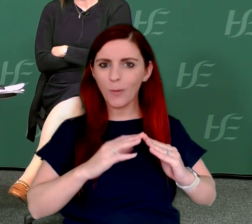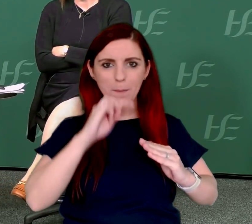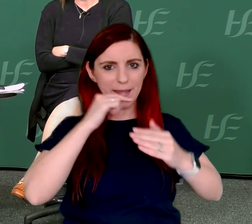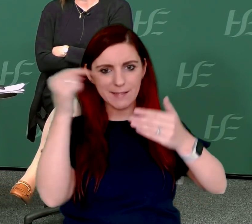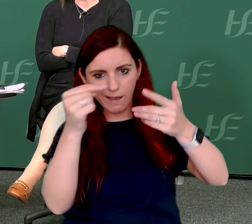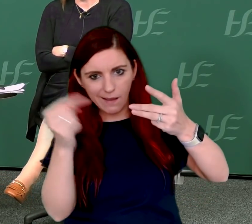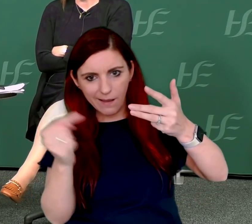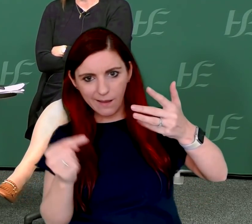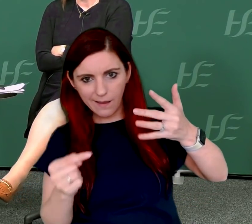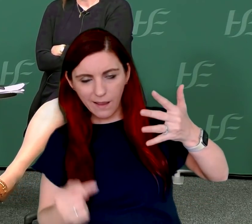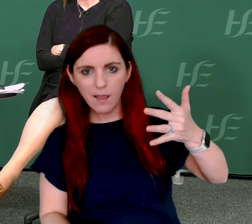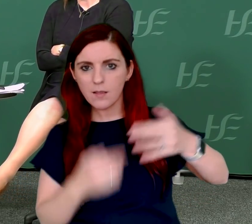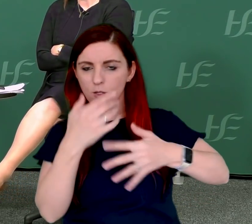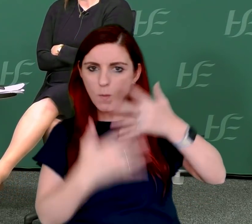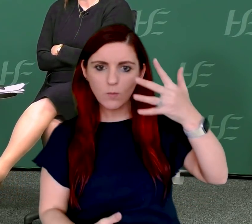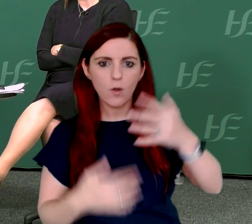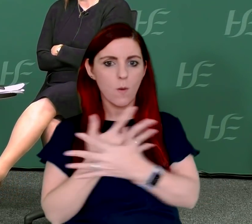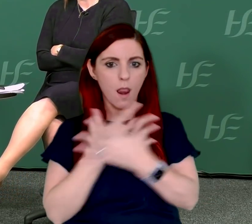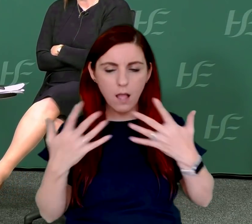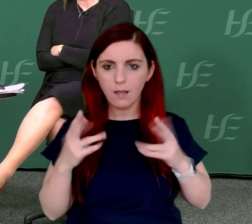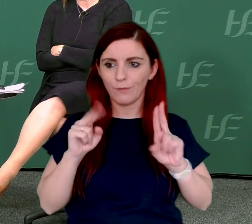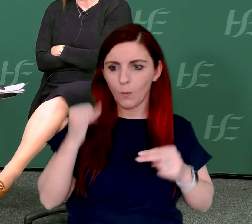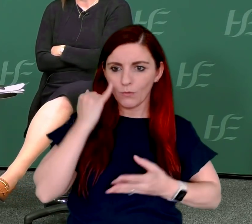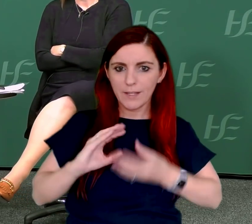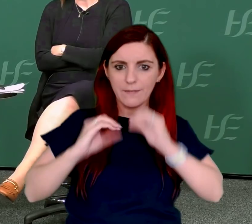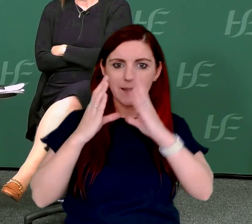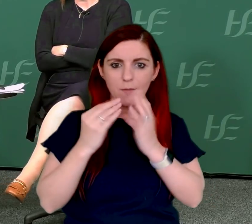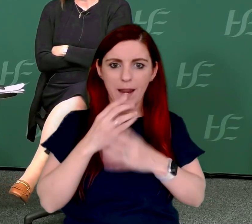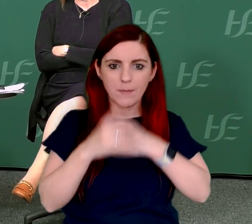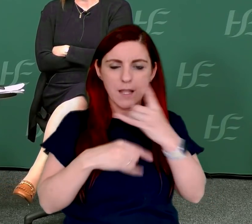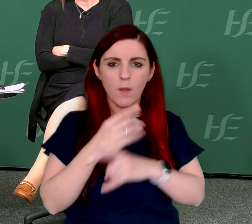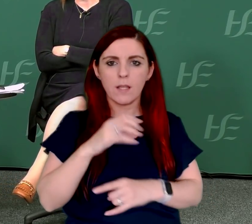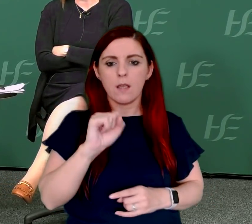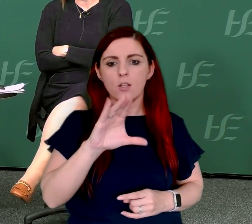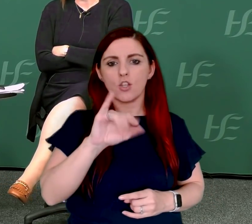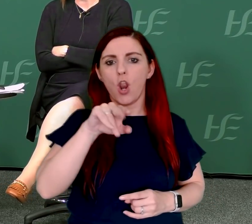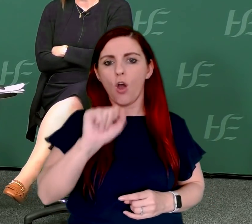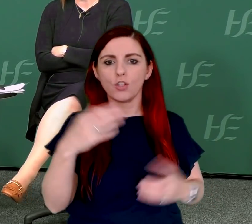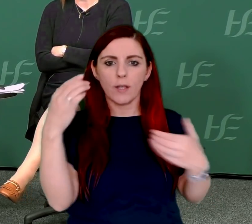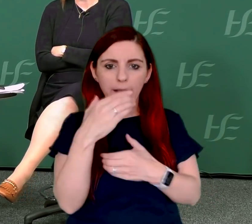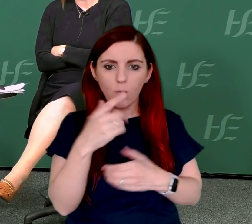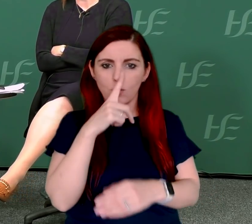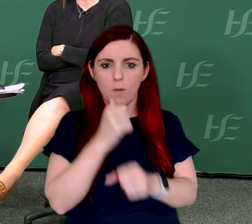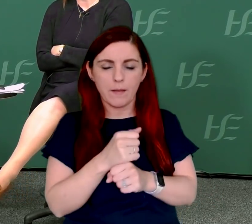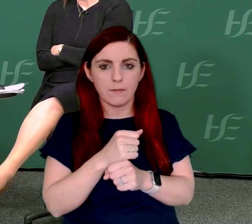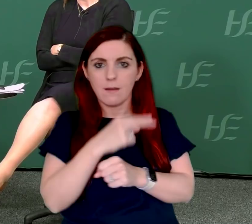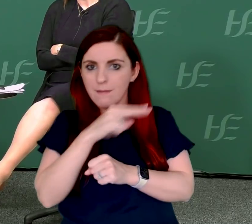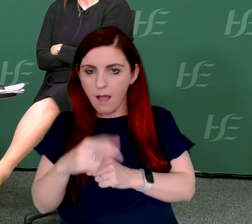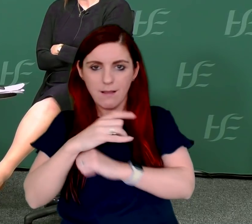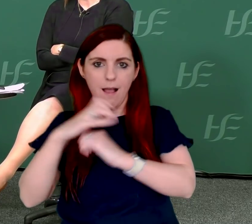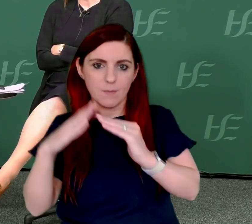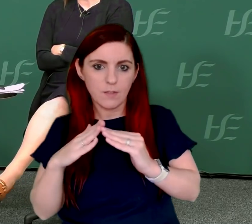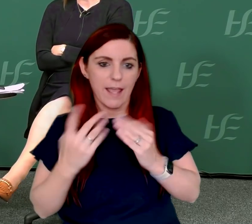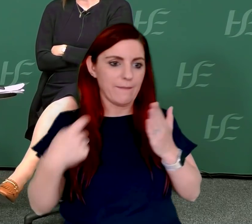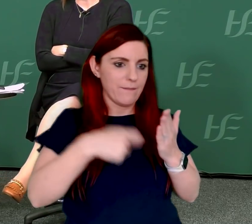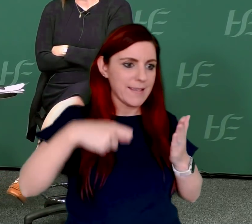lot of the investment that we've seen has been in line with launch care in terms of the non-acute piece. So obviously investment in acutes, and as Paul said, it's about, I think,